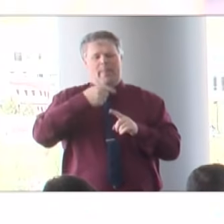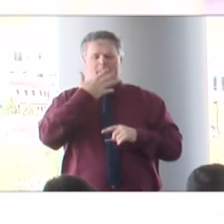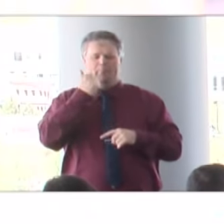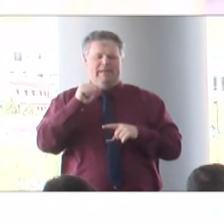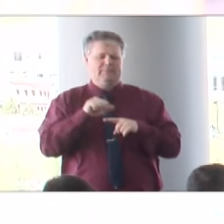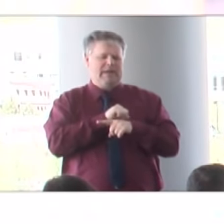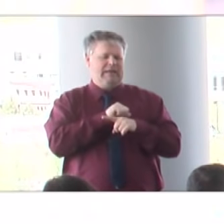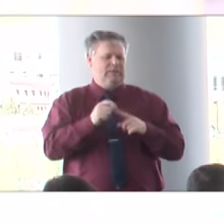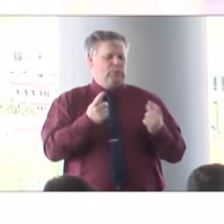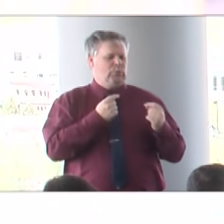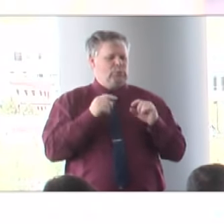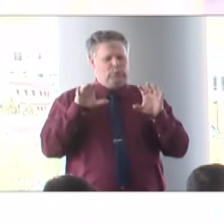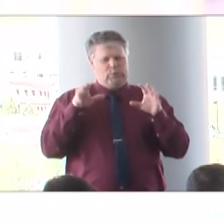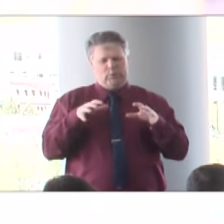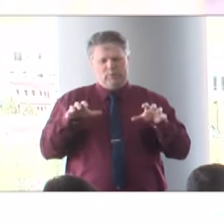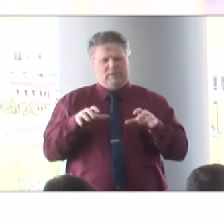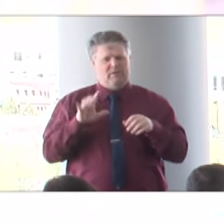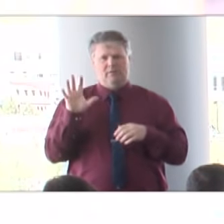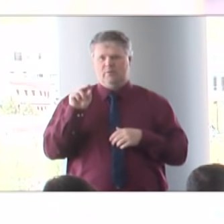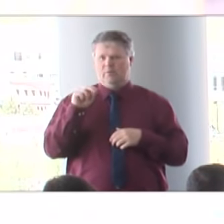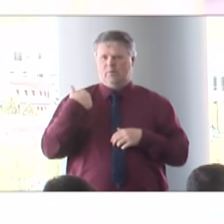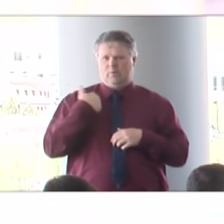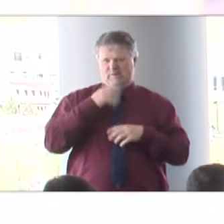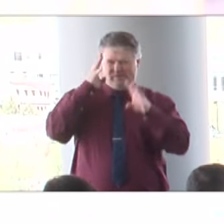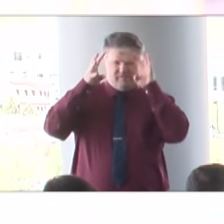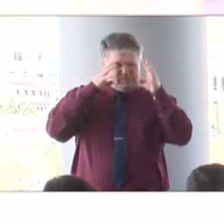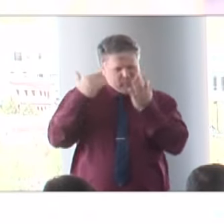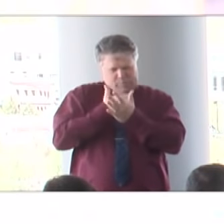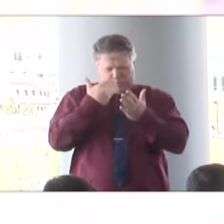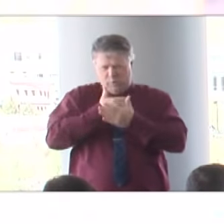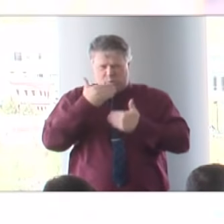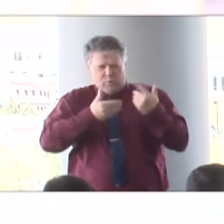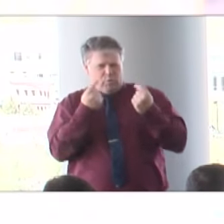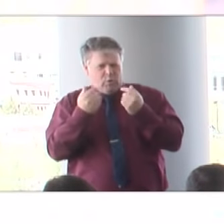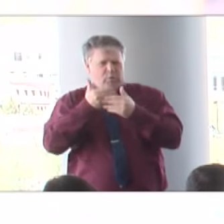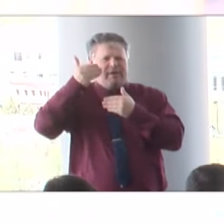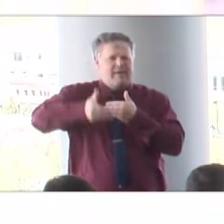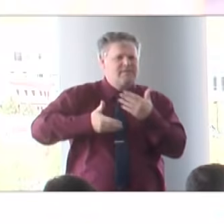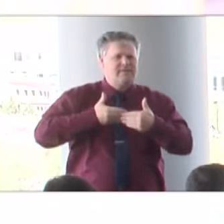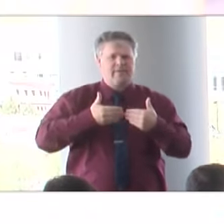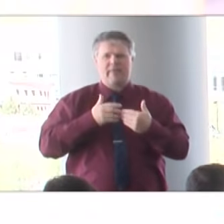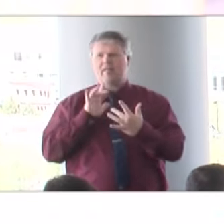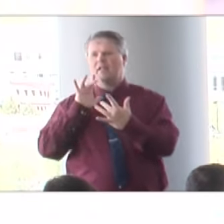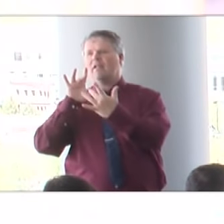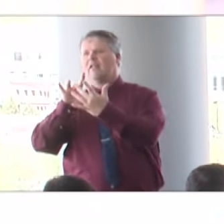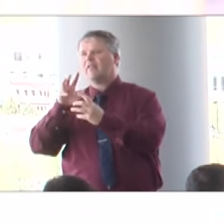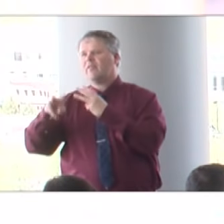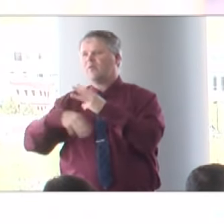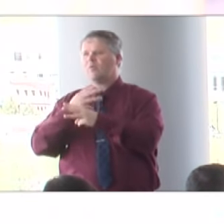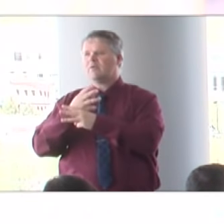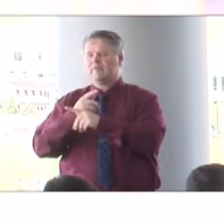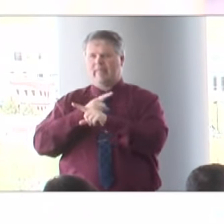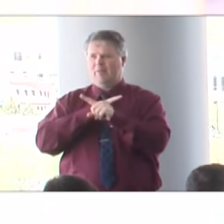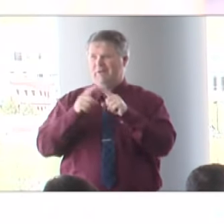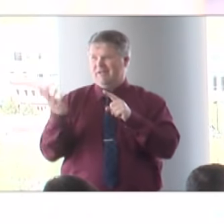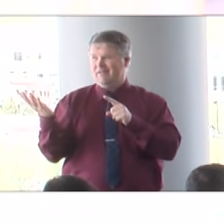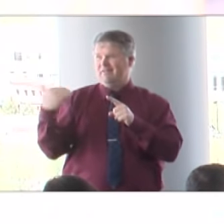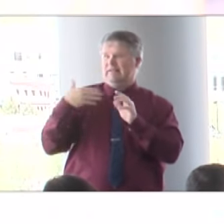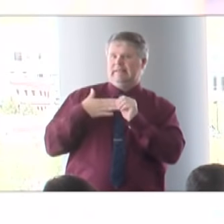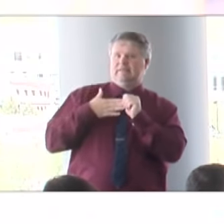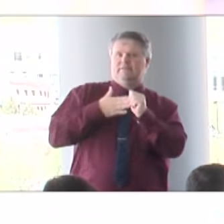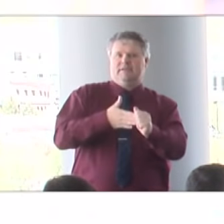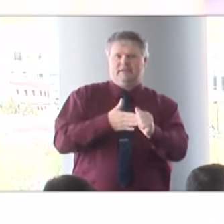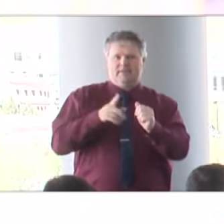but about creating something new. Not just about reaching out to the world, but leading it